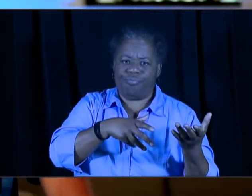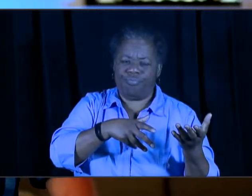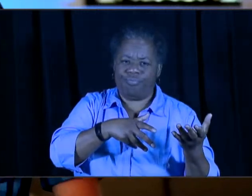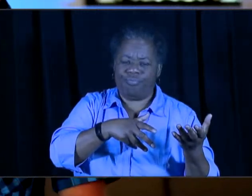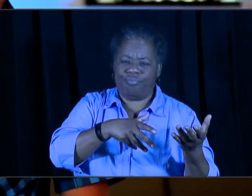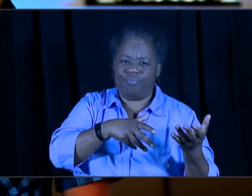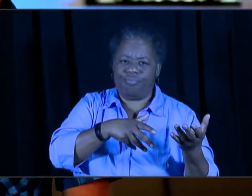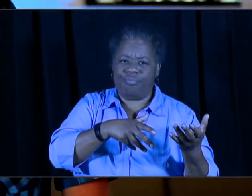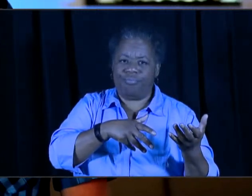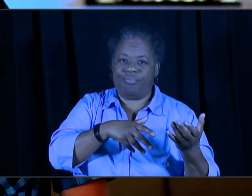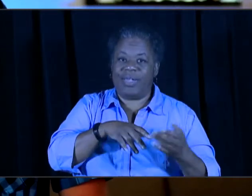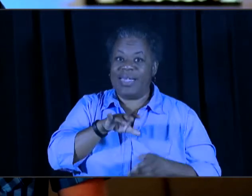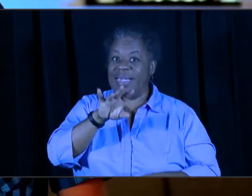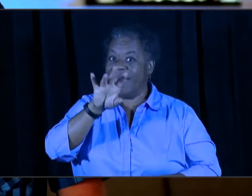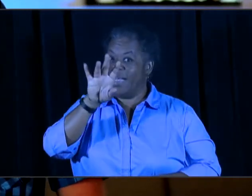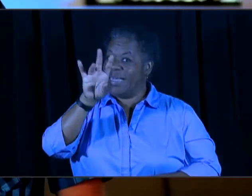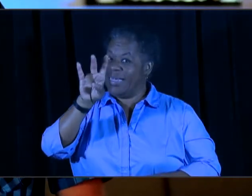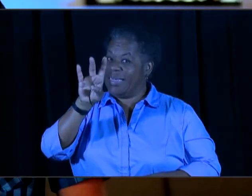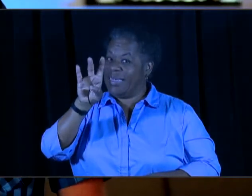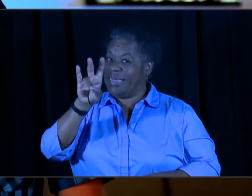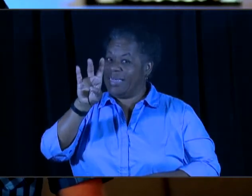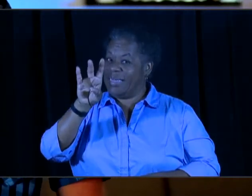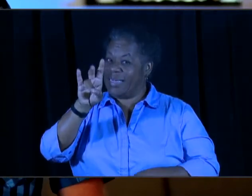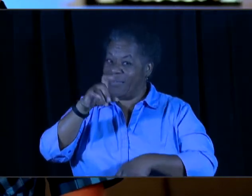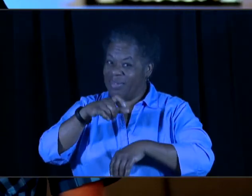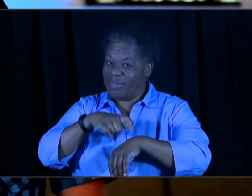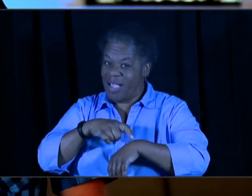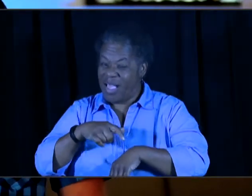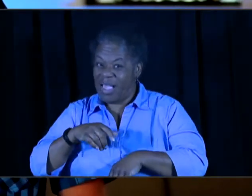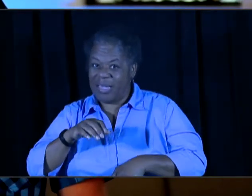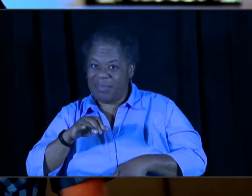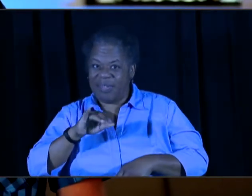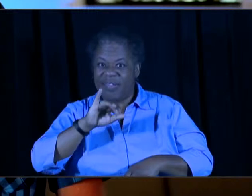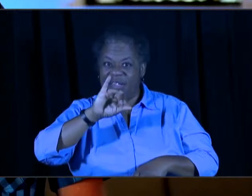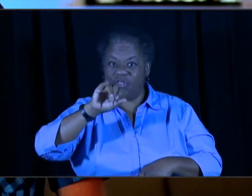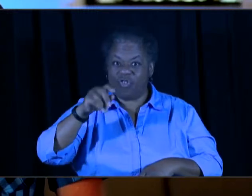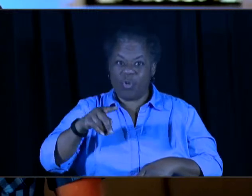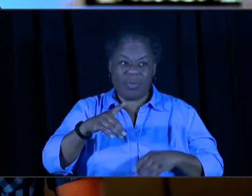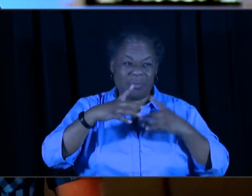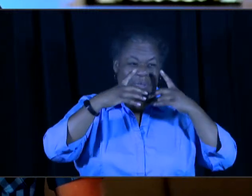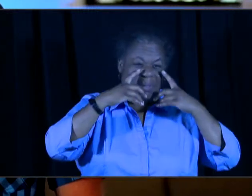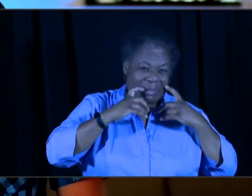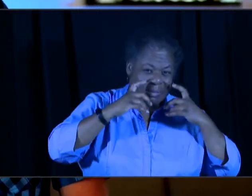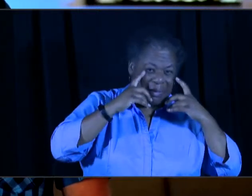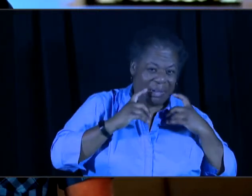It's the first of 7 times that Joseph is going to weep in this story.